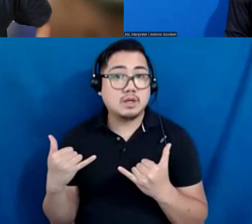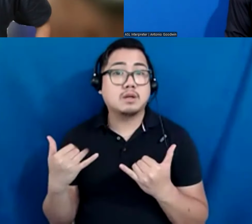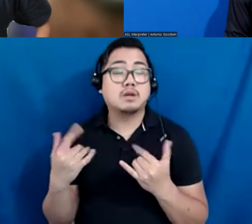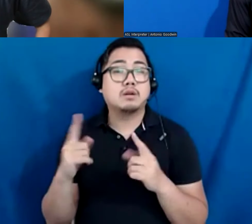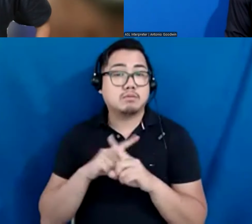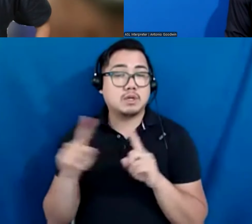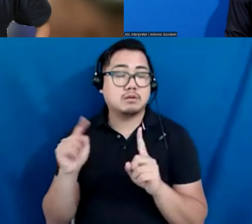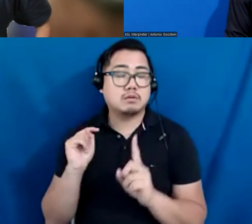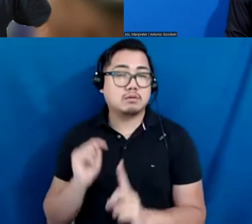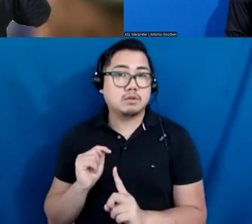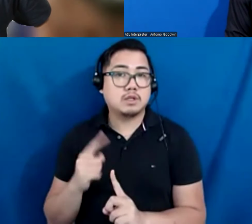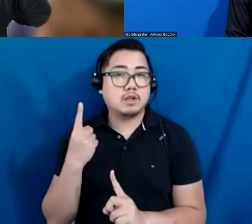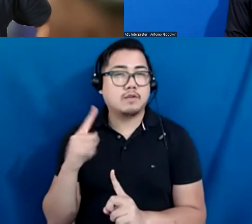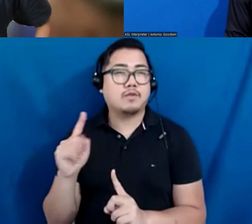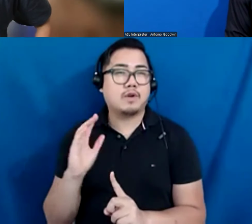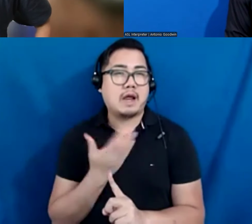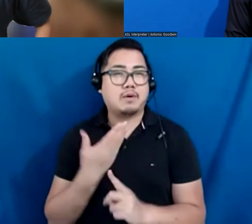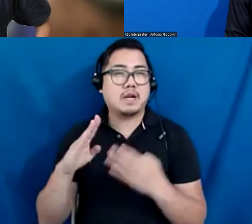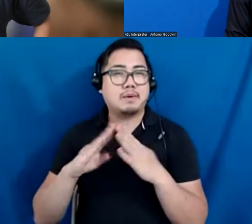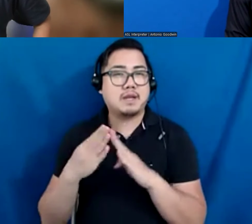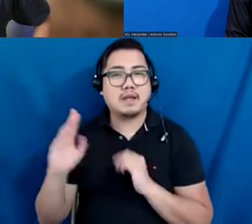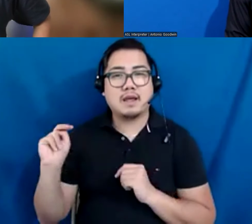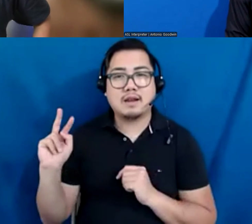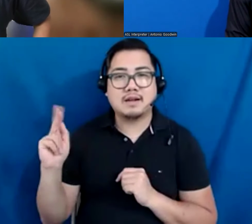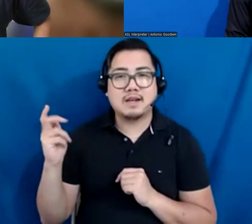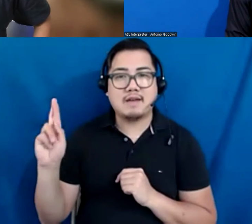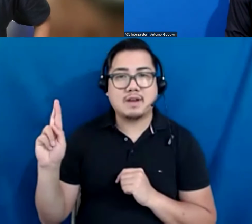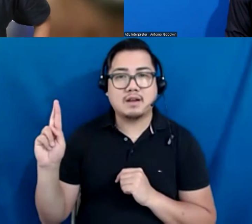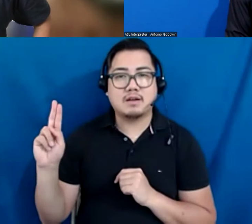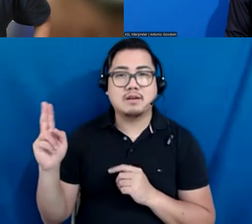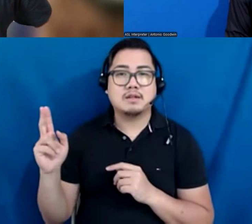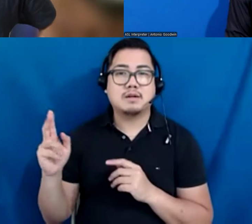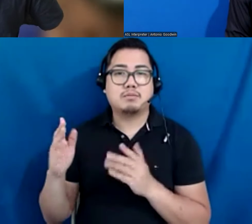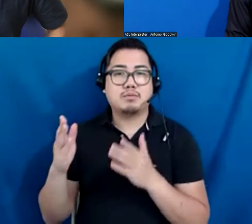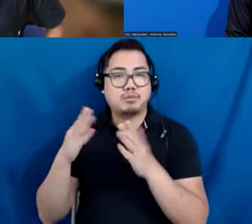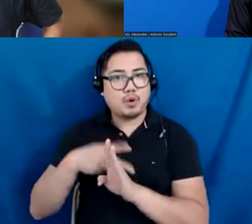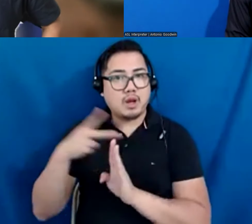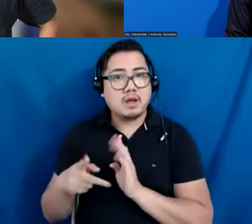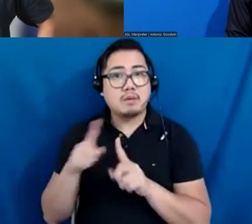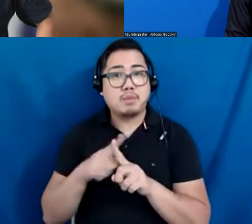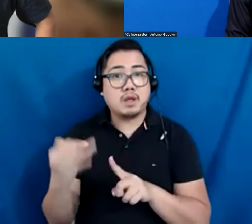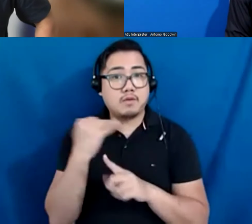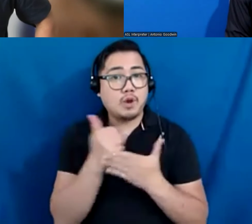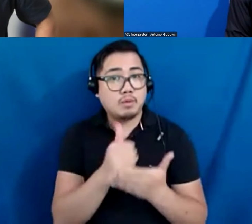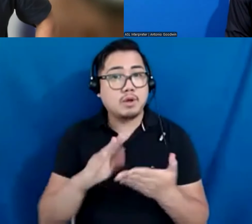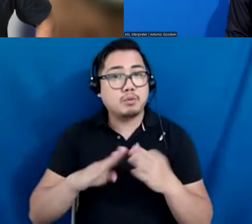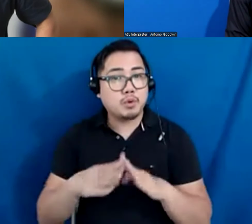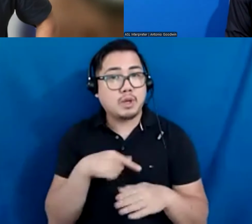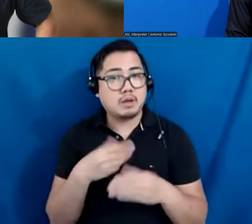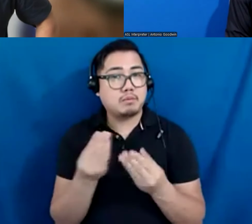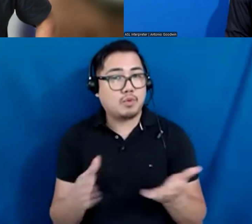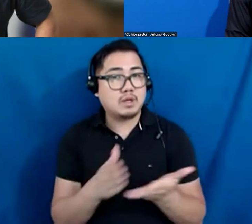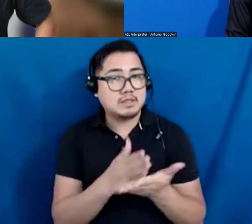our initial community navigator program. But if you're serving the community too, we can get you some of those tests through